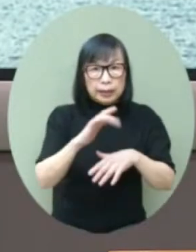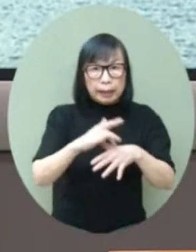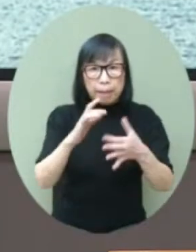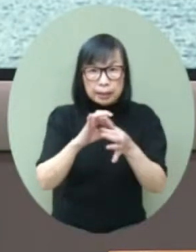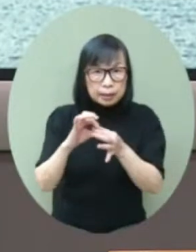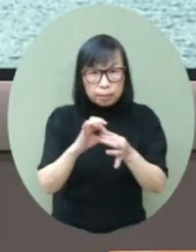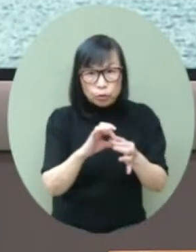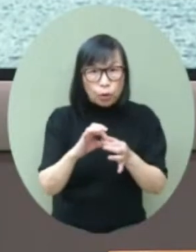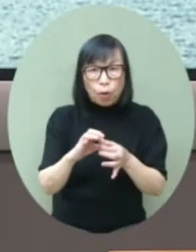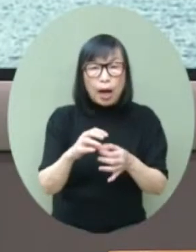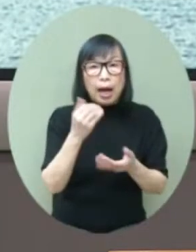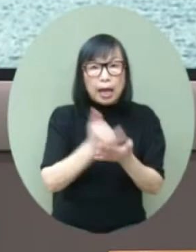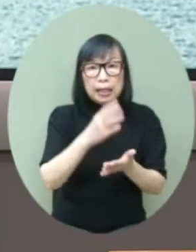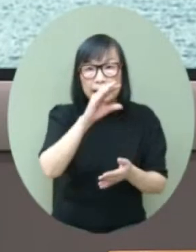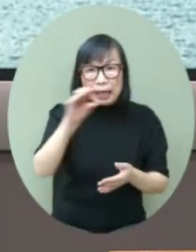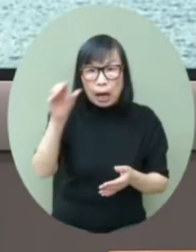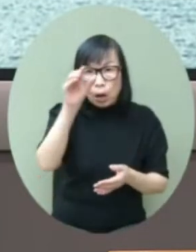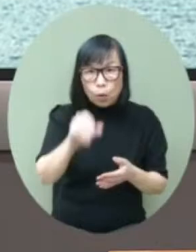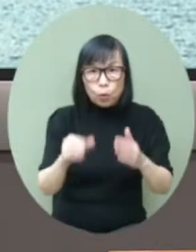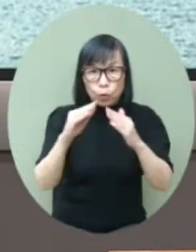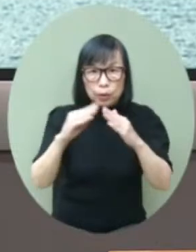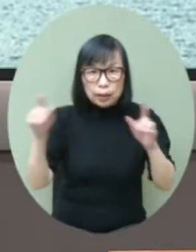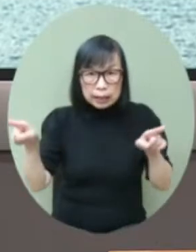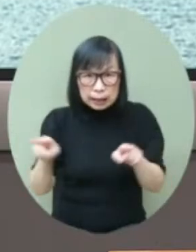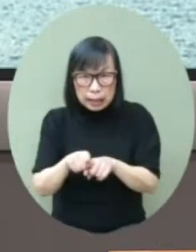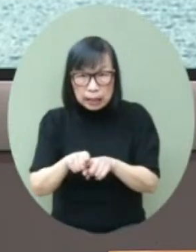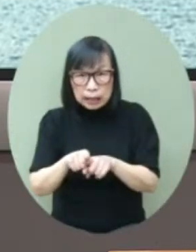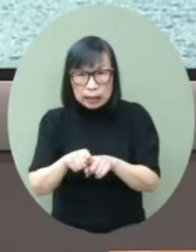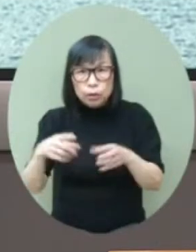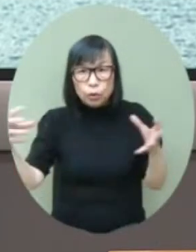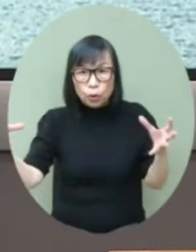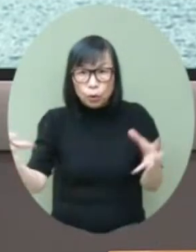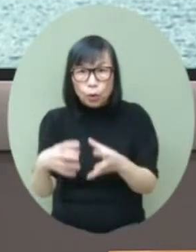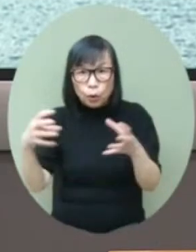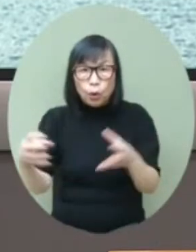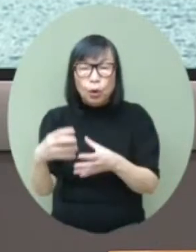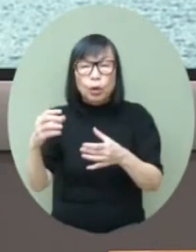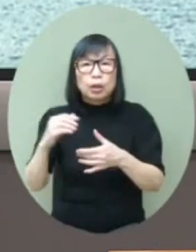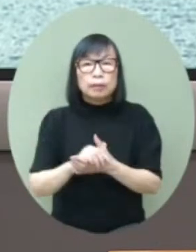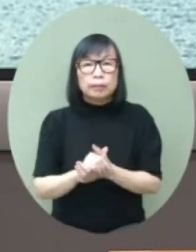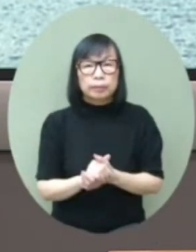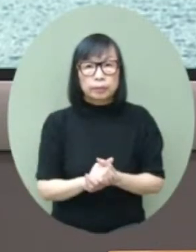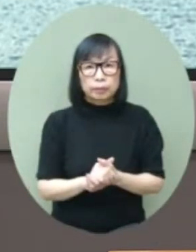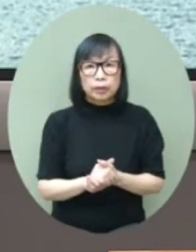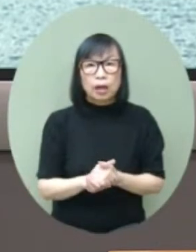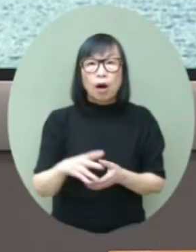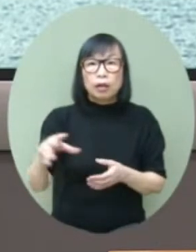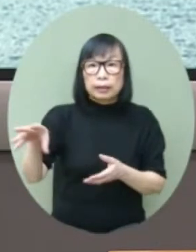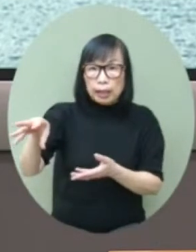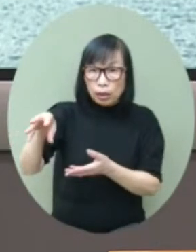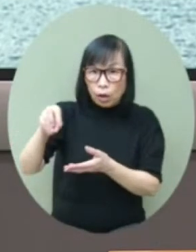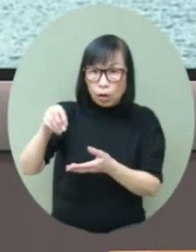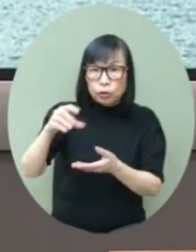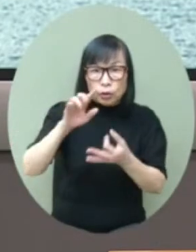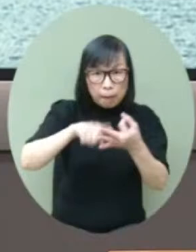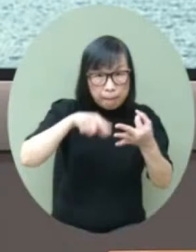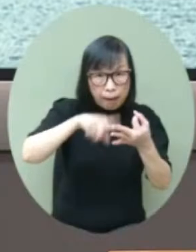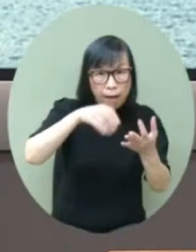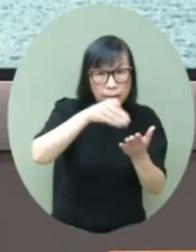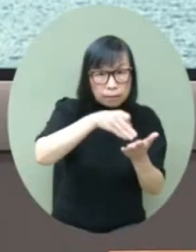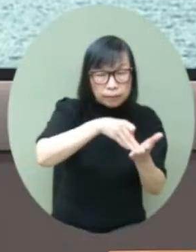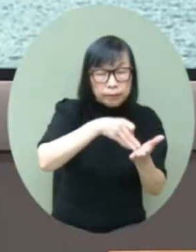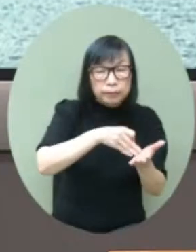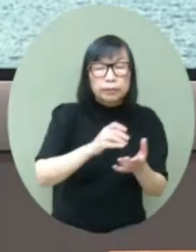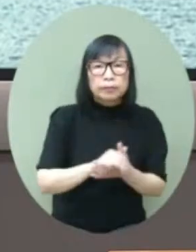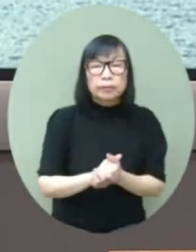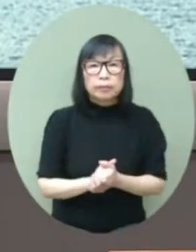12805, the close contact of 12805. They belong to the Fellowship. This is a close contact. We do